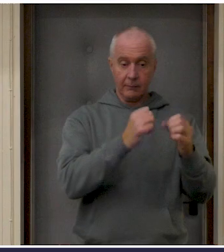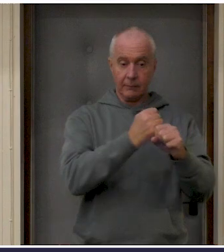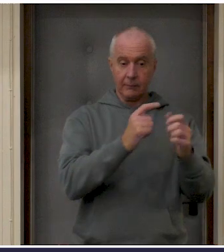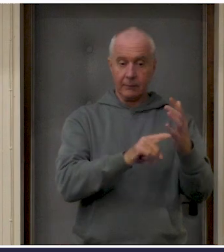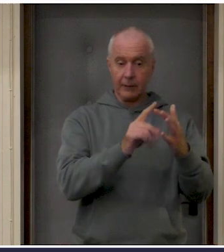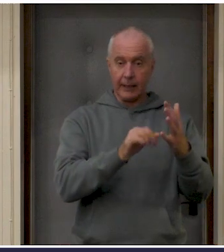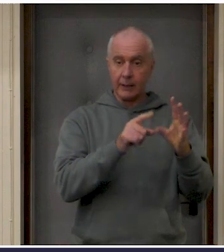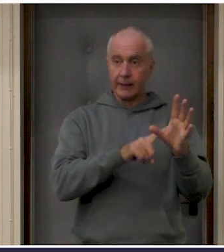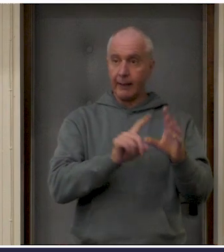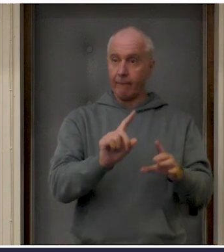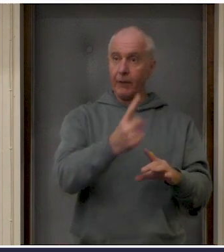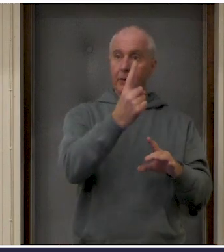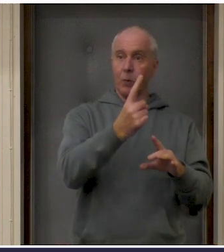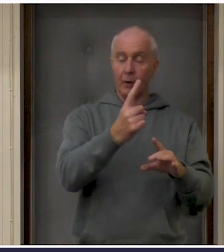going.